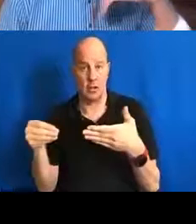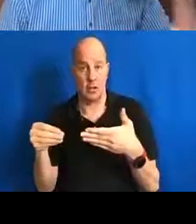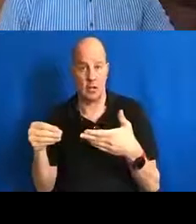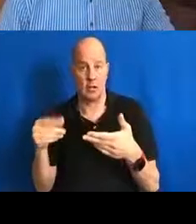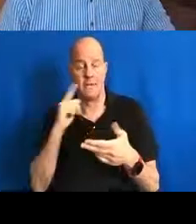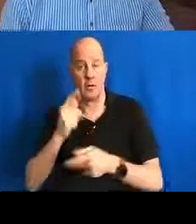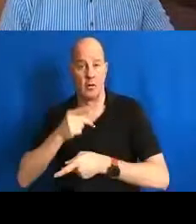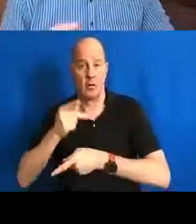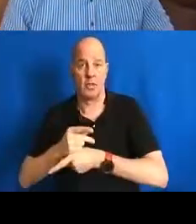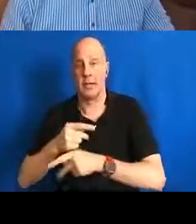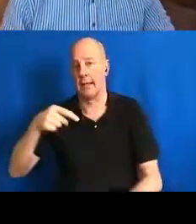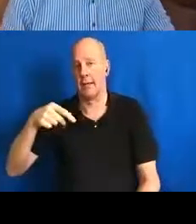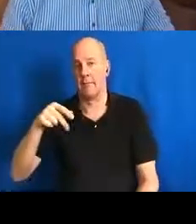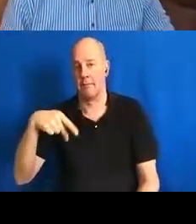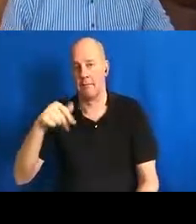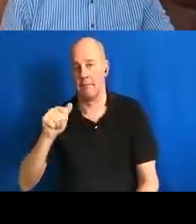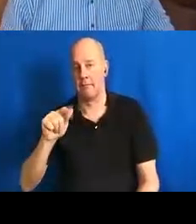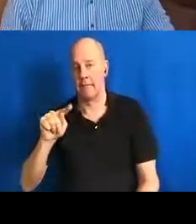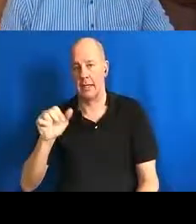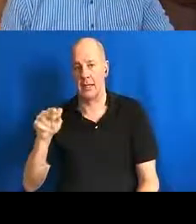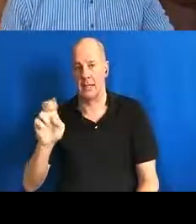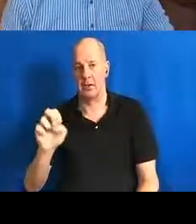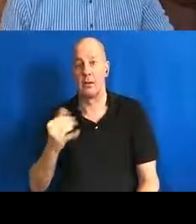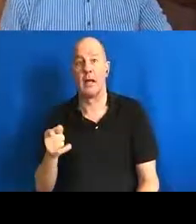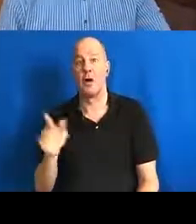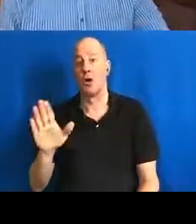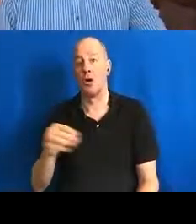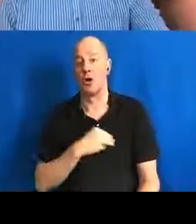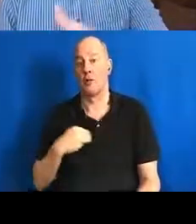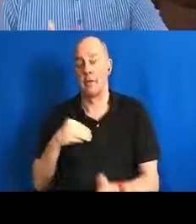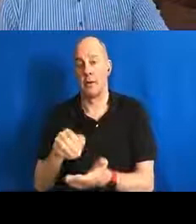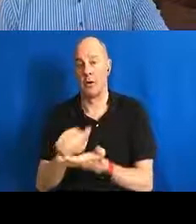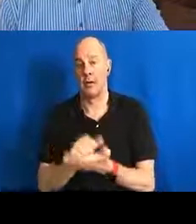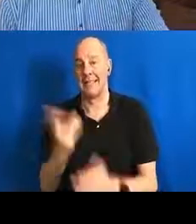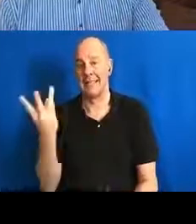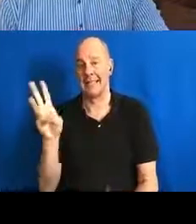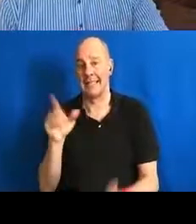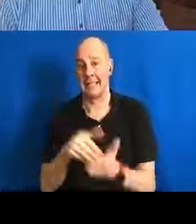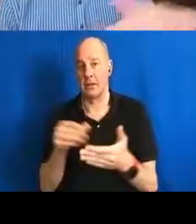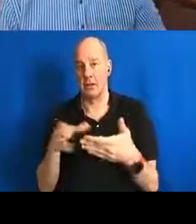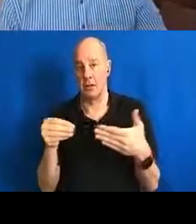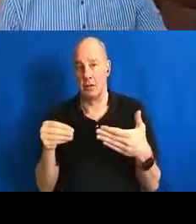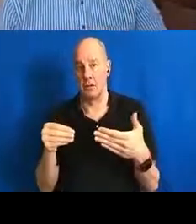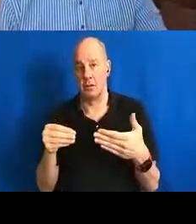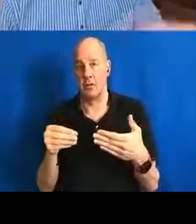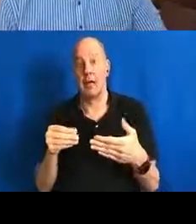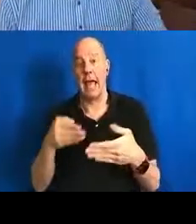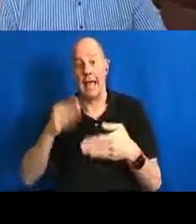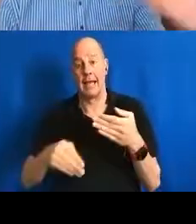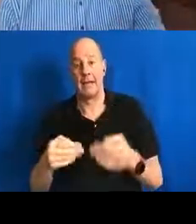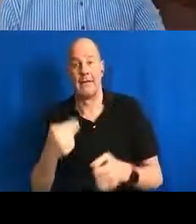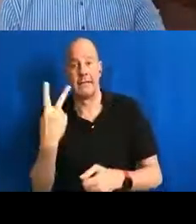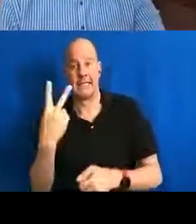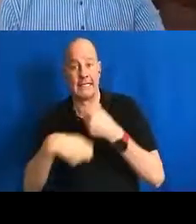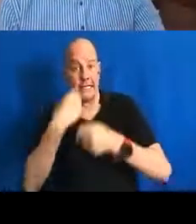patronage. So now her member capital account is $16,000. So we'll go to the end of year 2. So at the end of year 2,